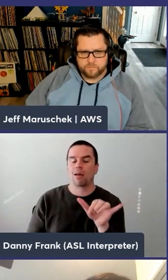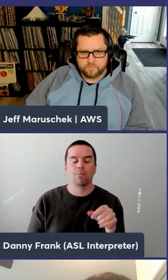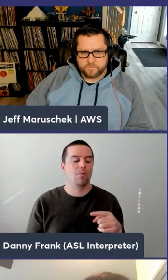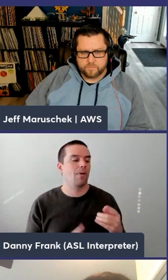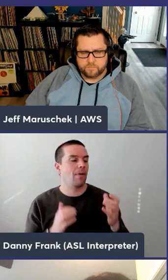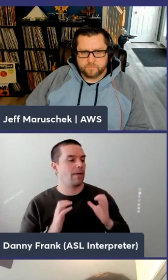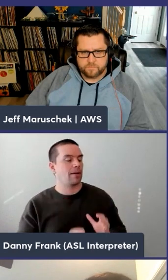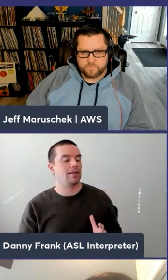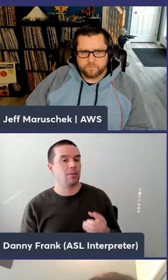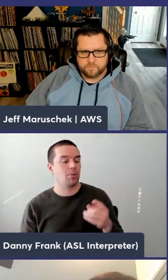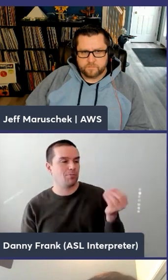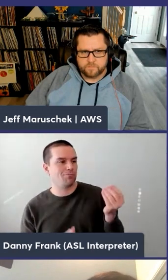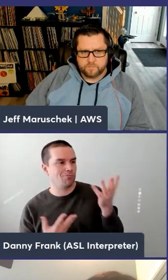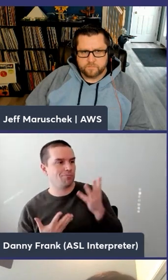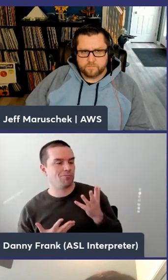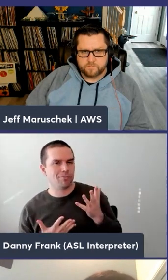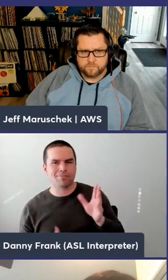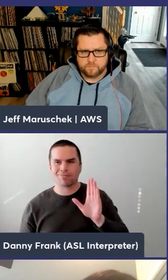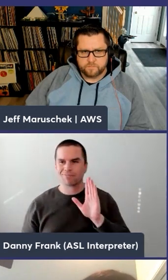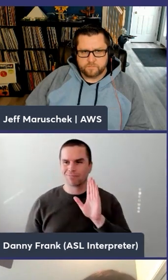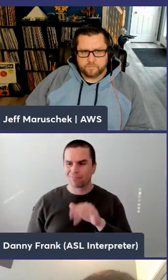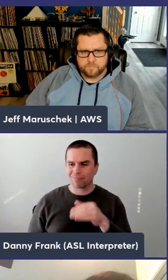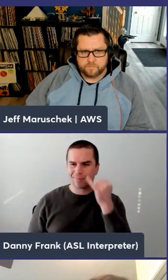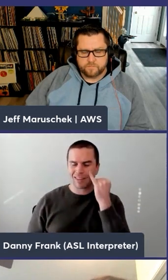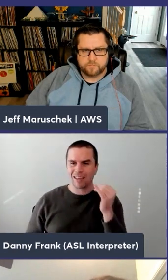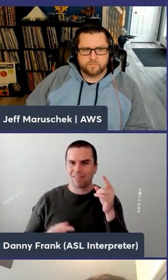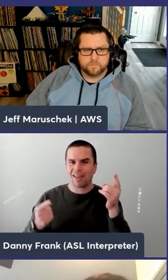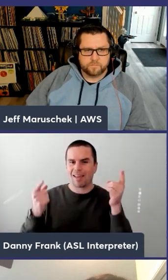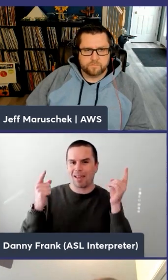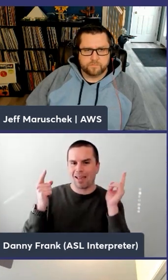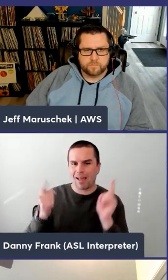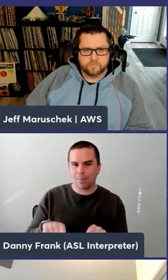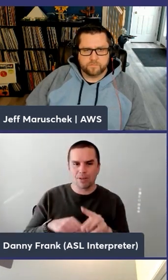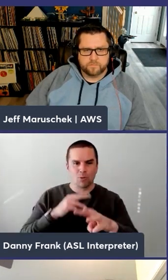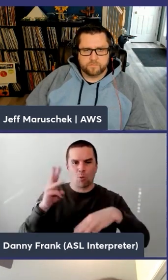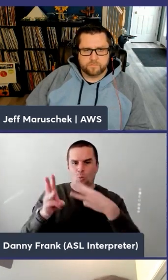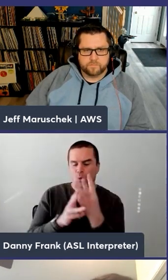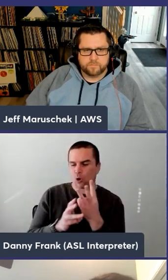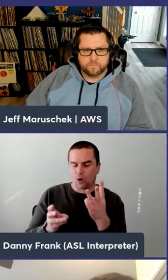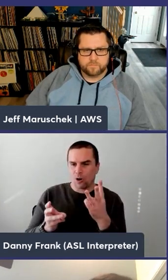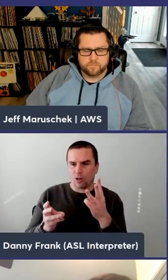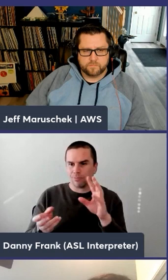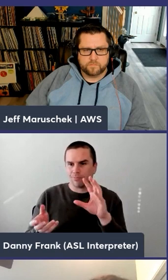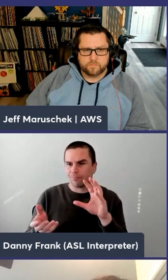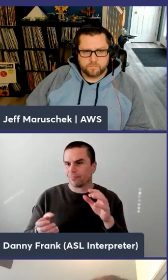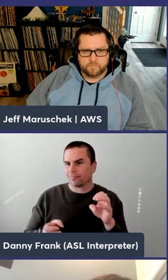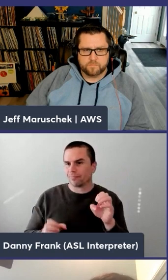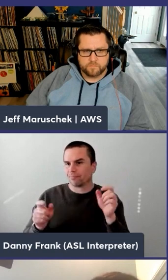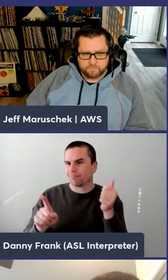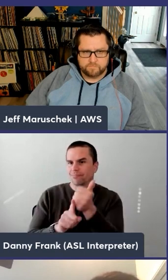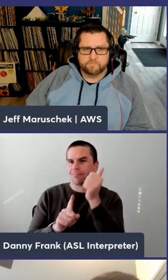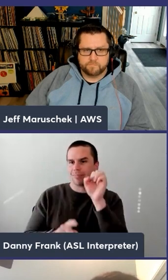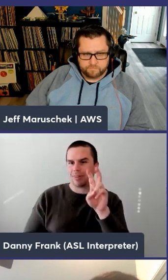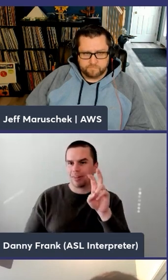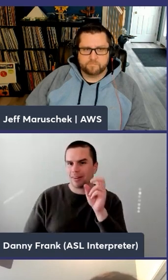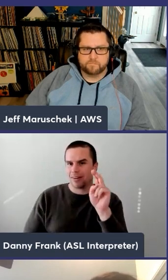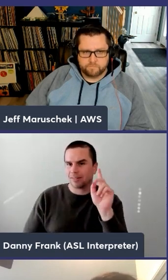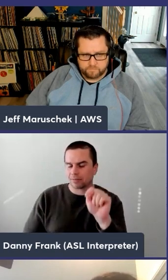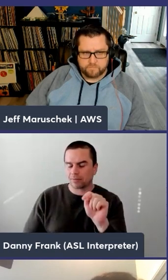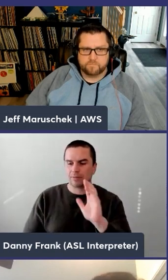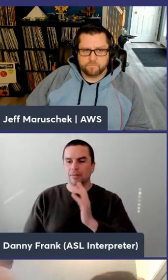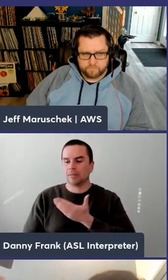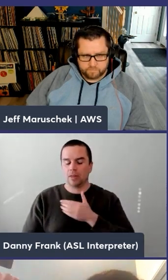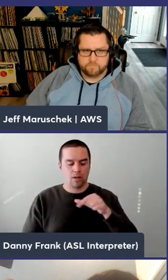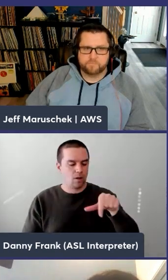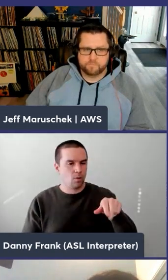customers said, hey, if there is a world event, right, suddenly we our query rates go from few hundreds or few thousands